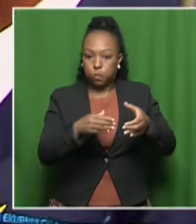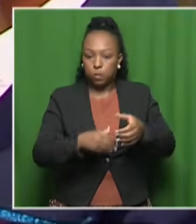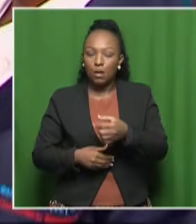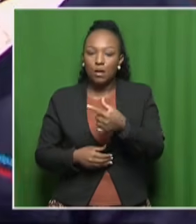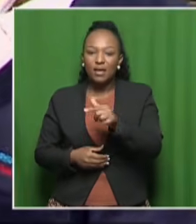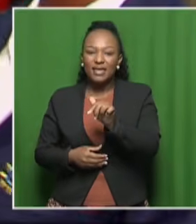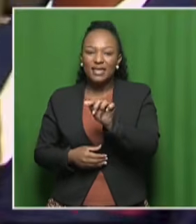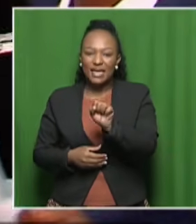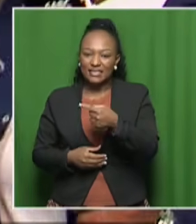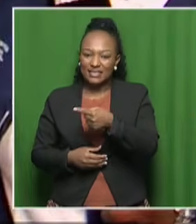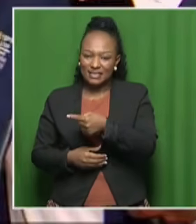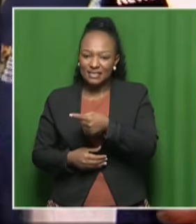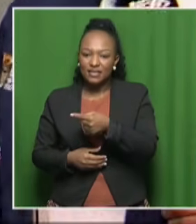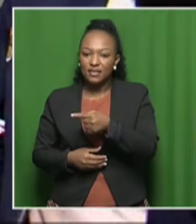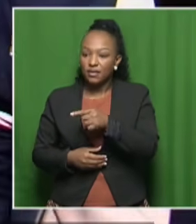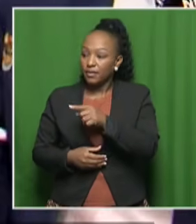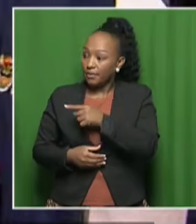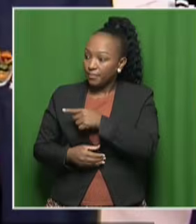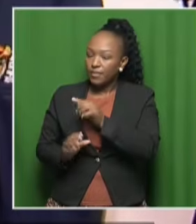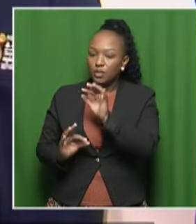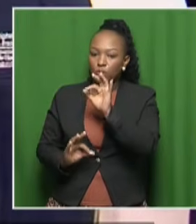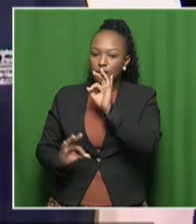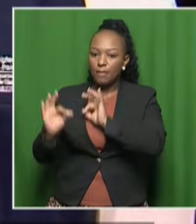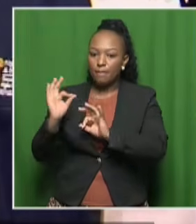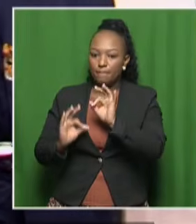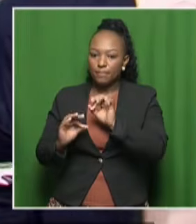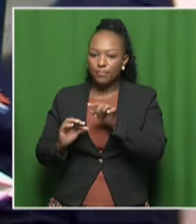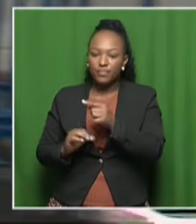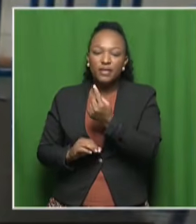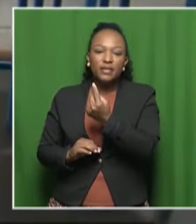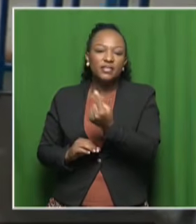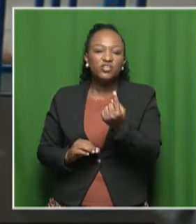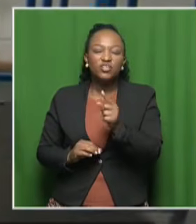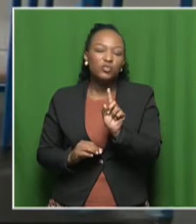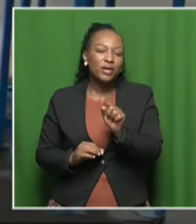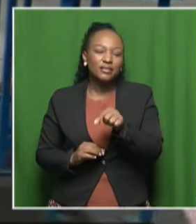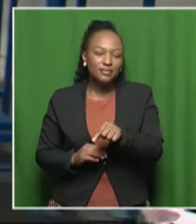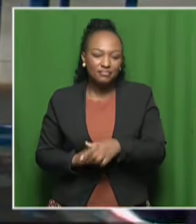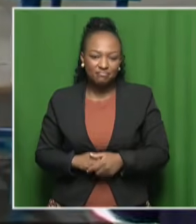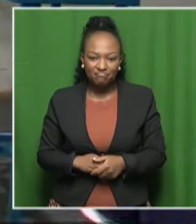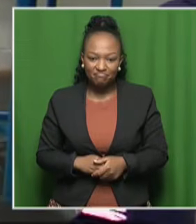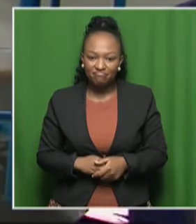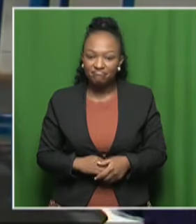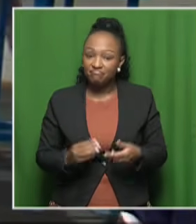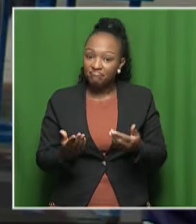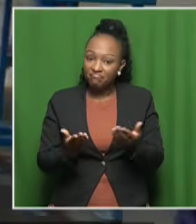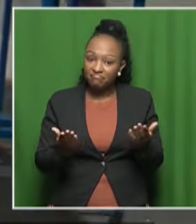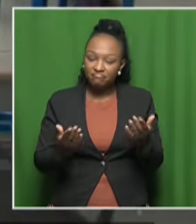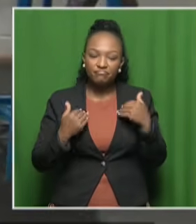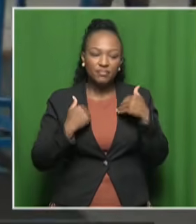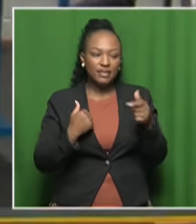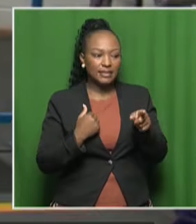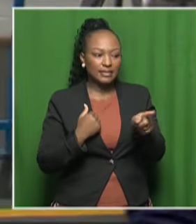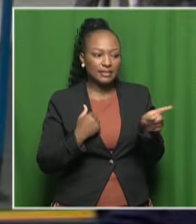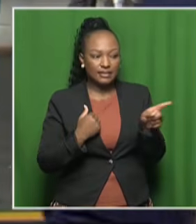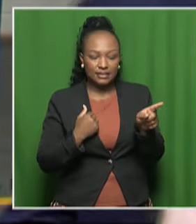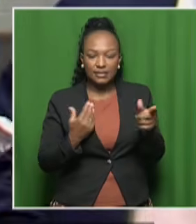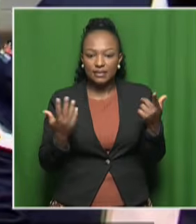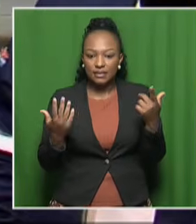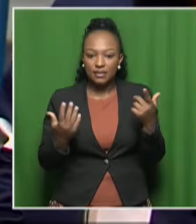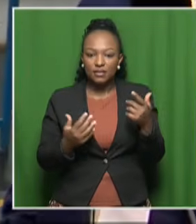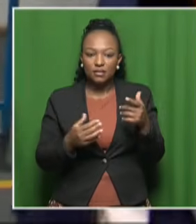obviously Ntokozo is going to talk to us about exactly what each one of these actually mean. So let's just start here, Ntokozo, looking at